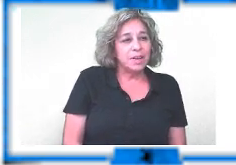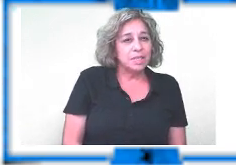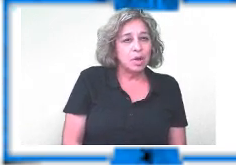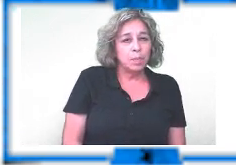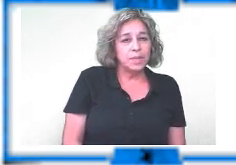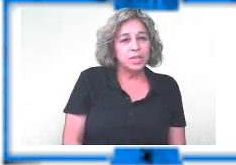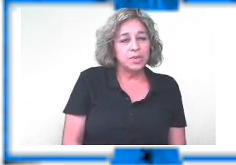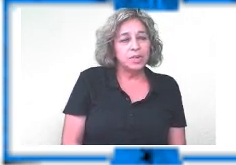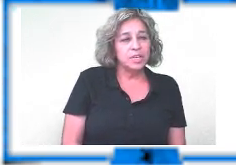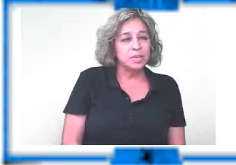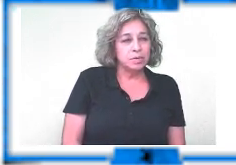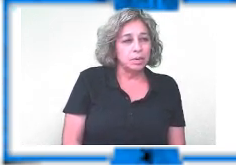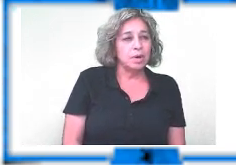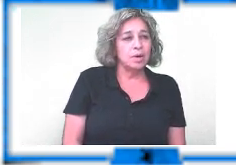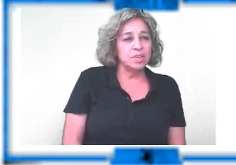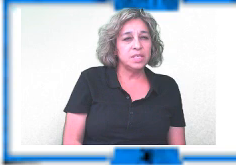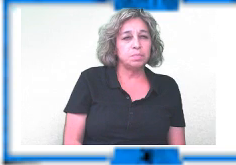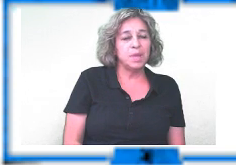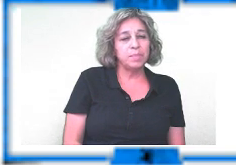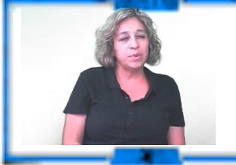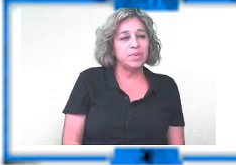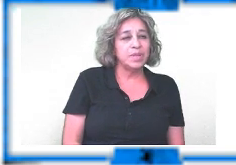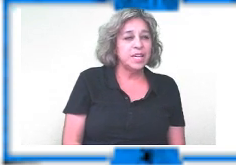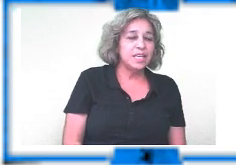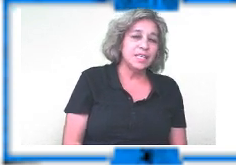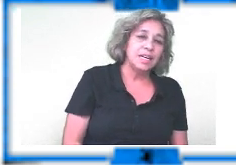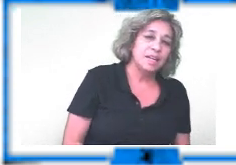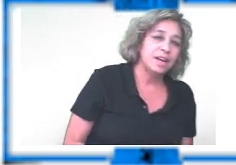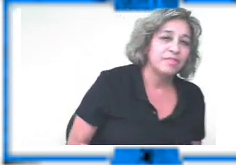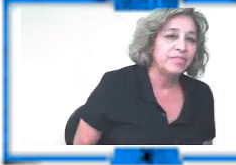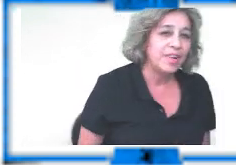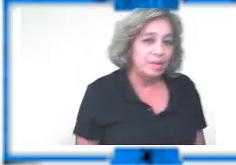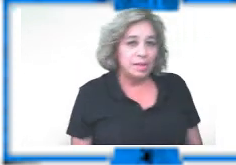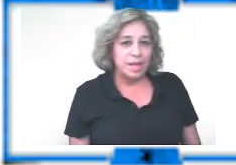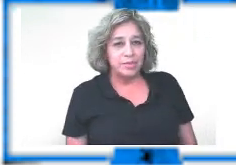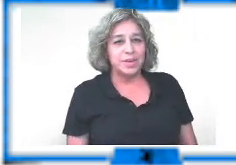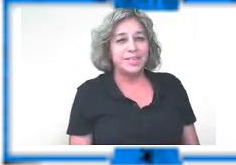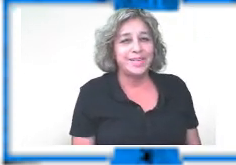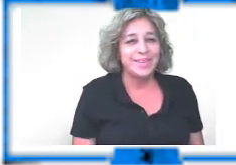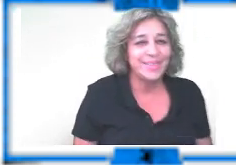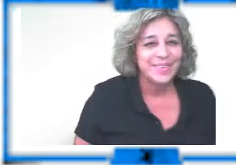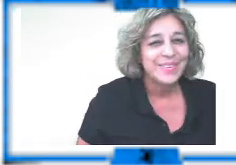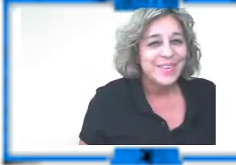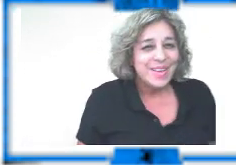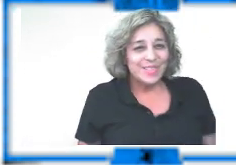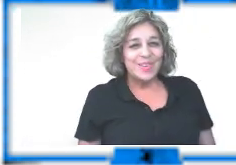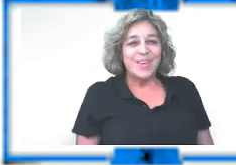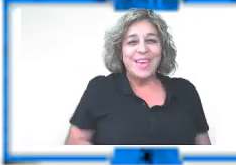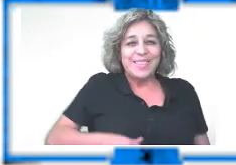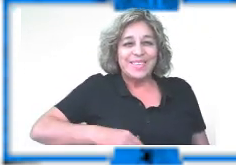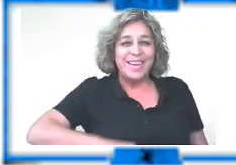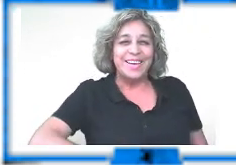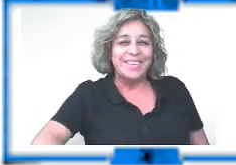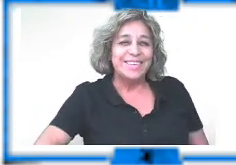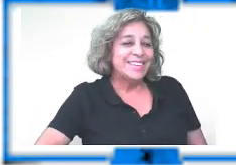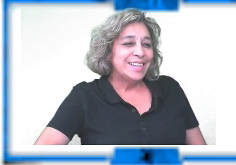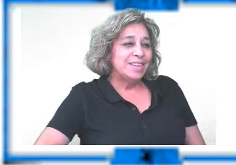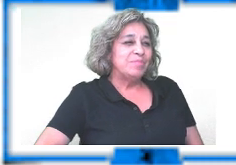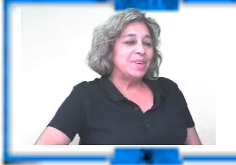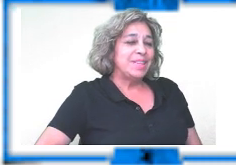Vicente Fox opened the door to all these people. He said a lot of foul language, so he can't say